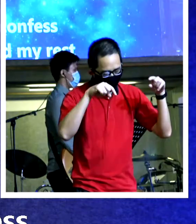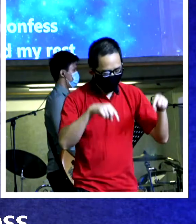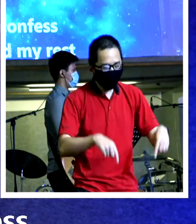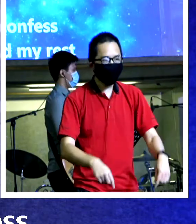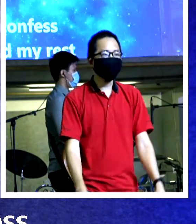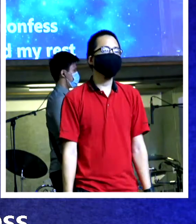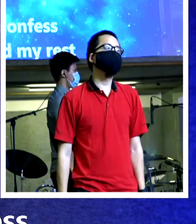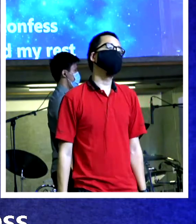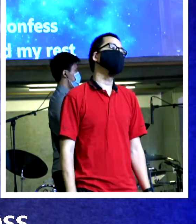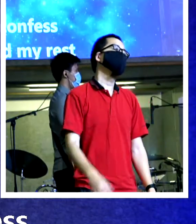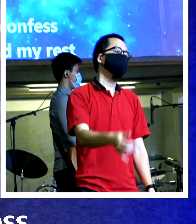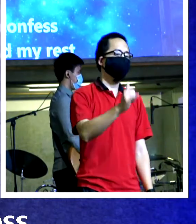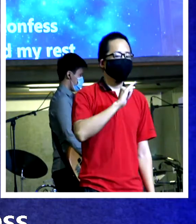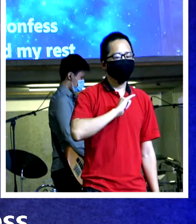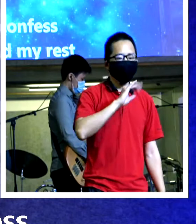bowing